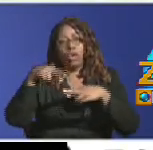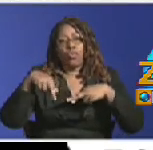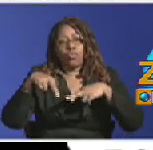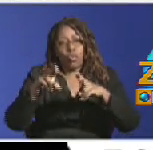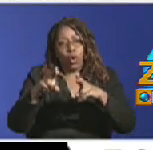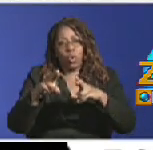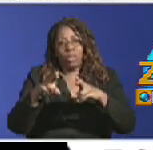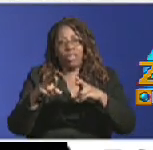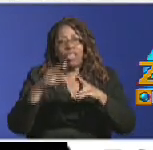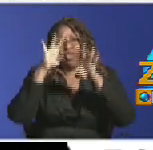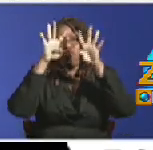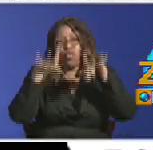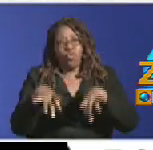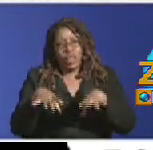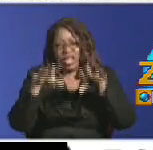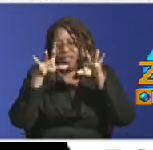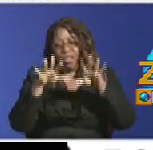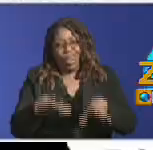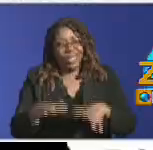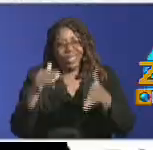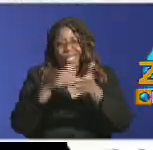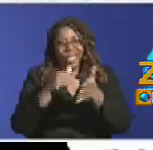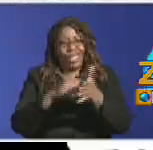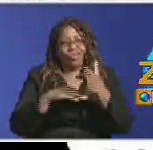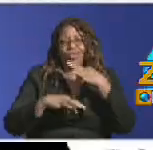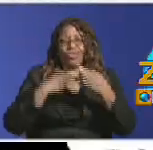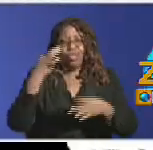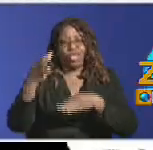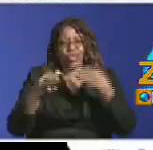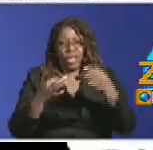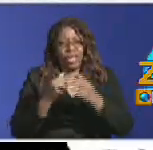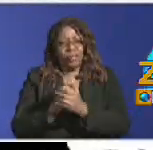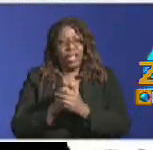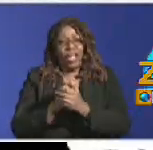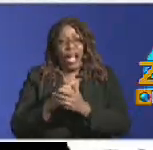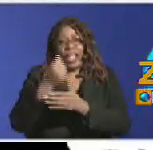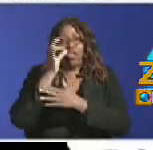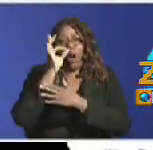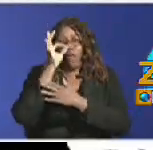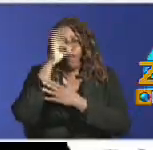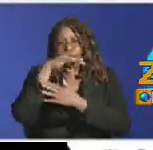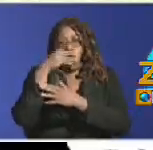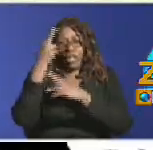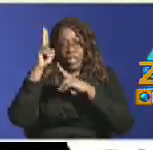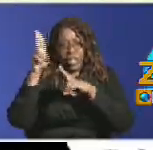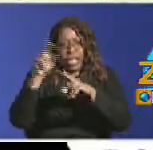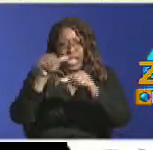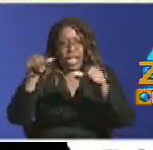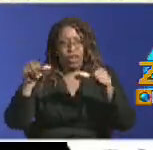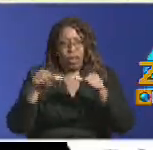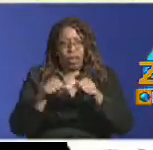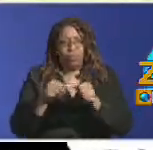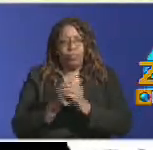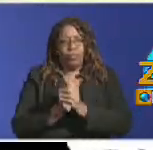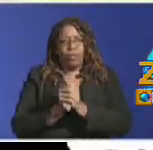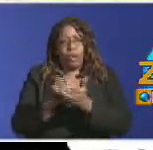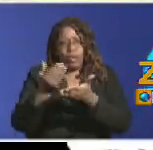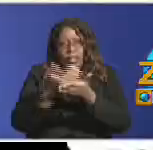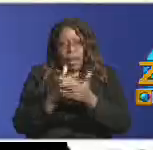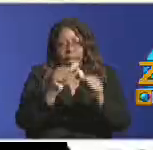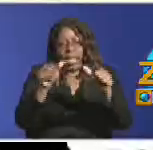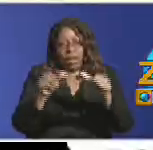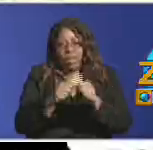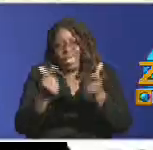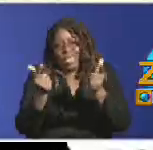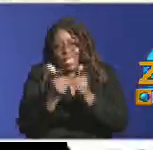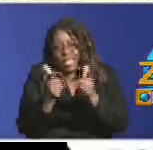a nightmare. On the other side of town, in the Fox Hill area, things were a little different. While there were some areas of intermittent